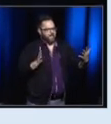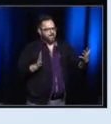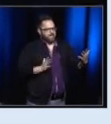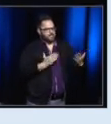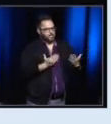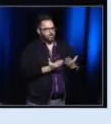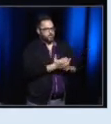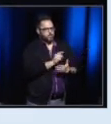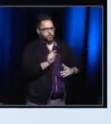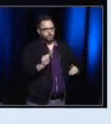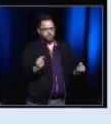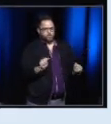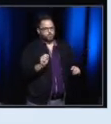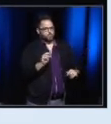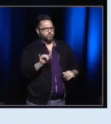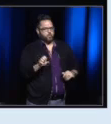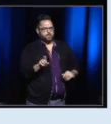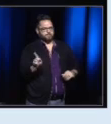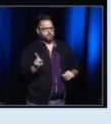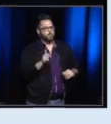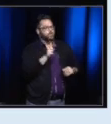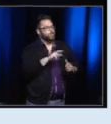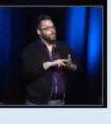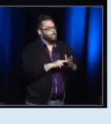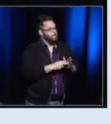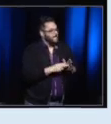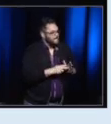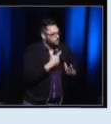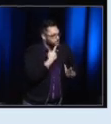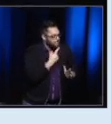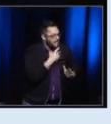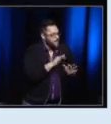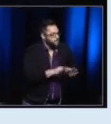he means really important research tools.